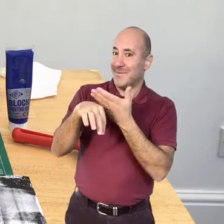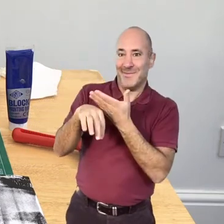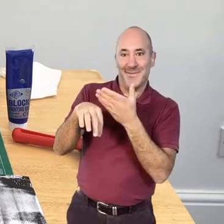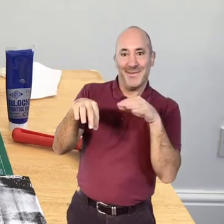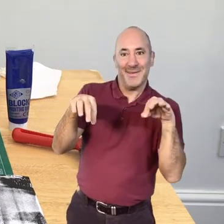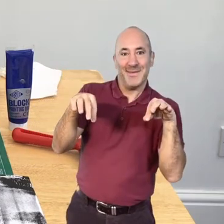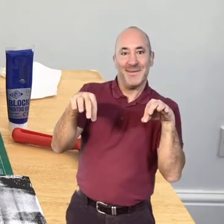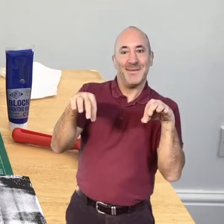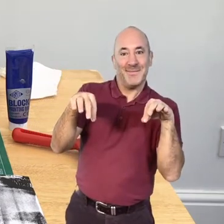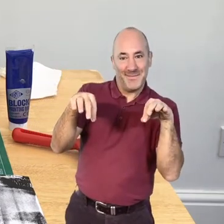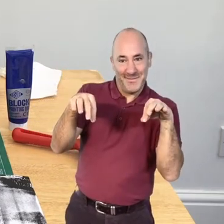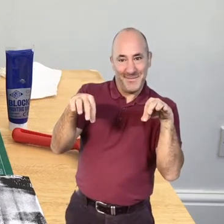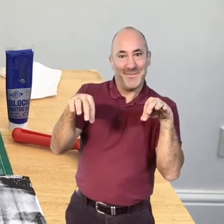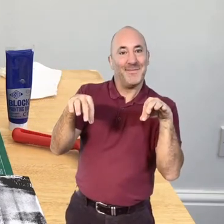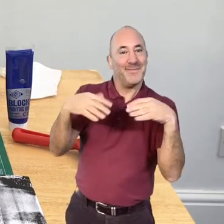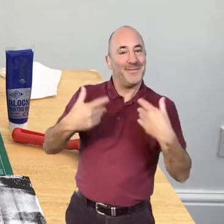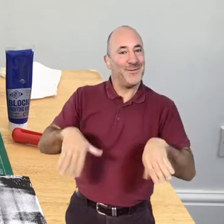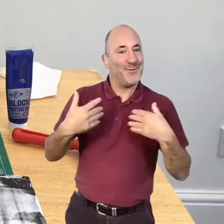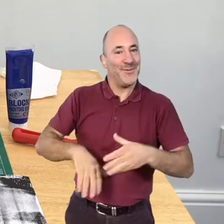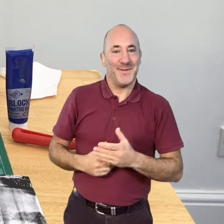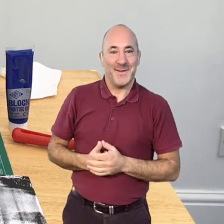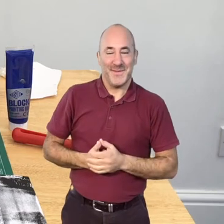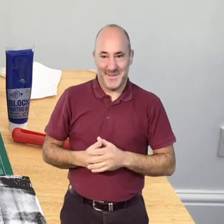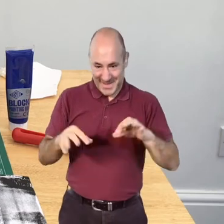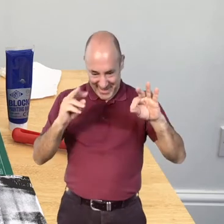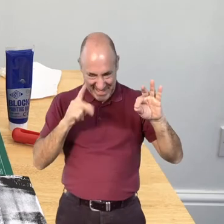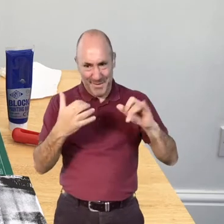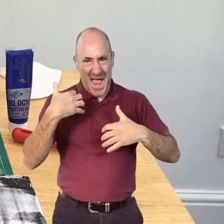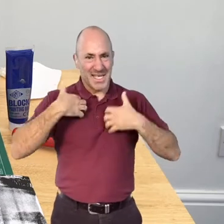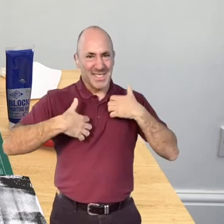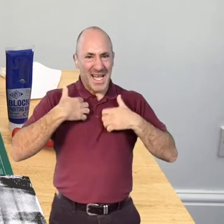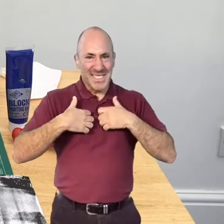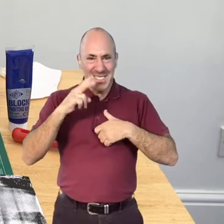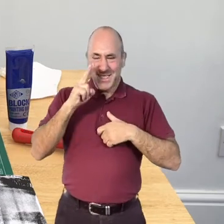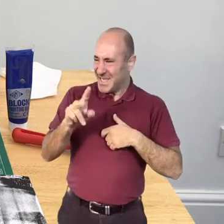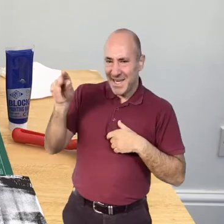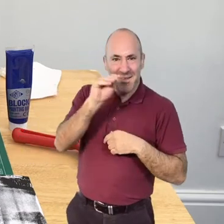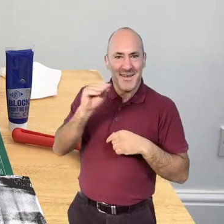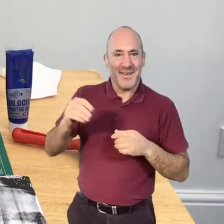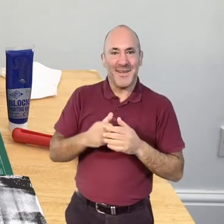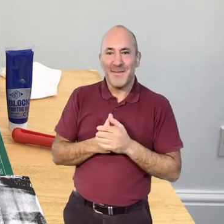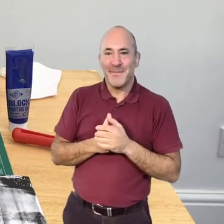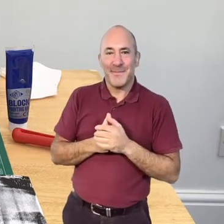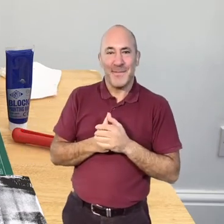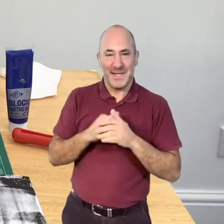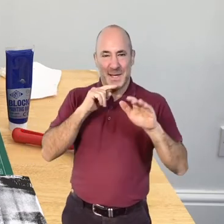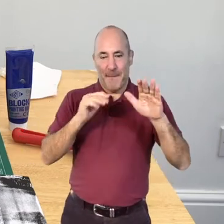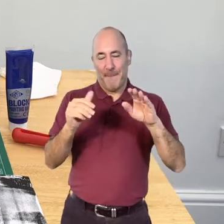to reveal the print. Wow, there are some exciting marks on this piece of paper. So the background is